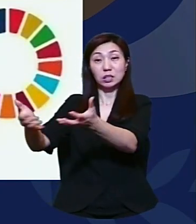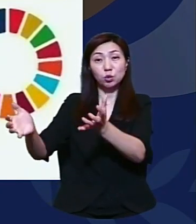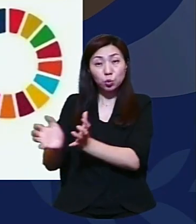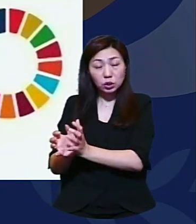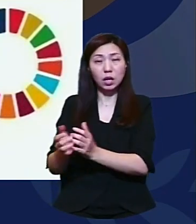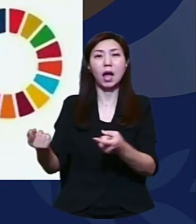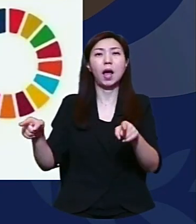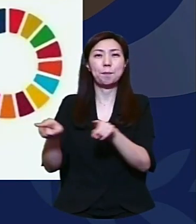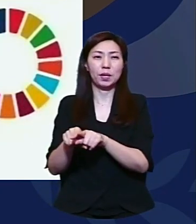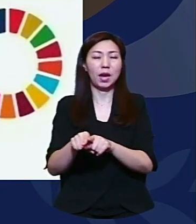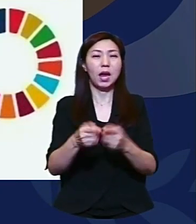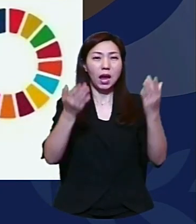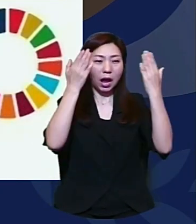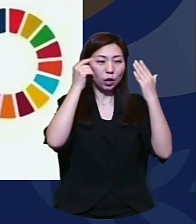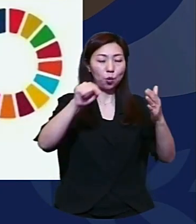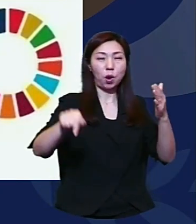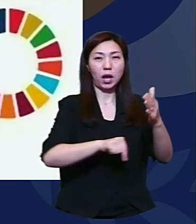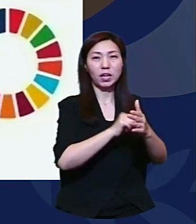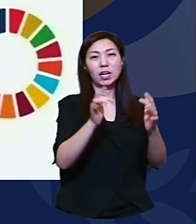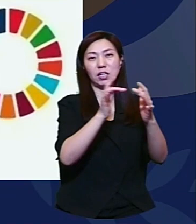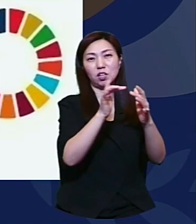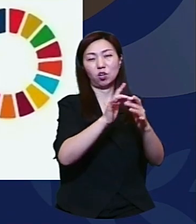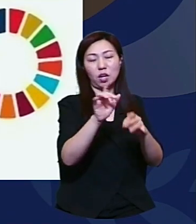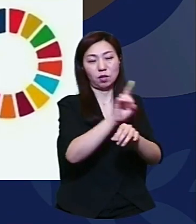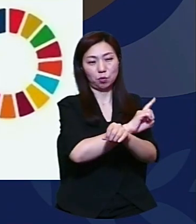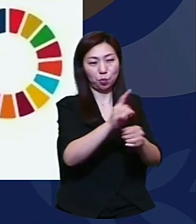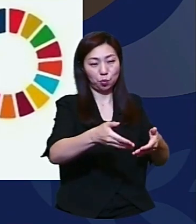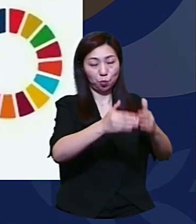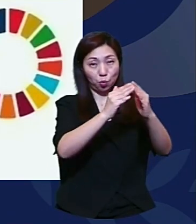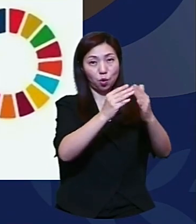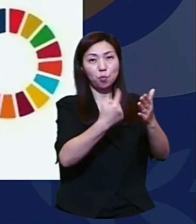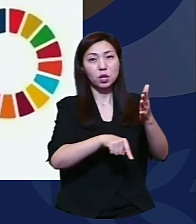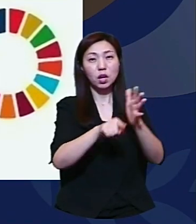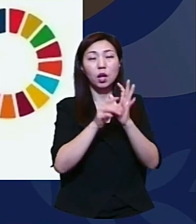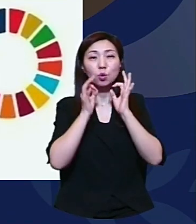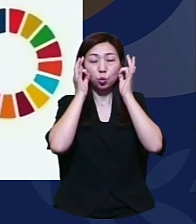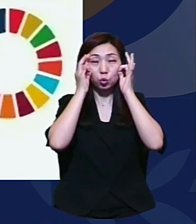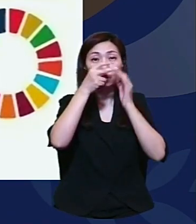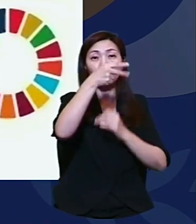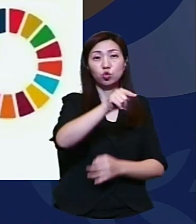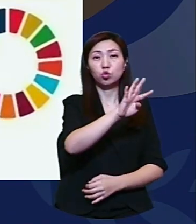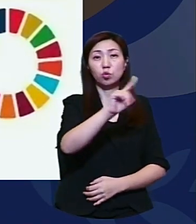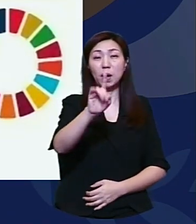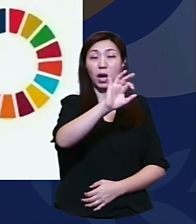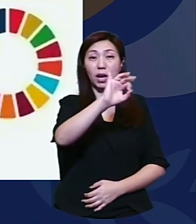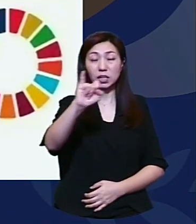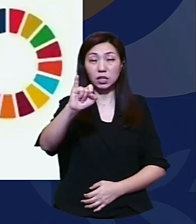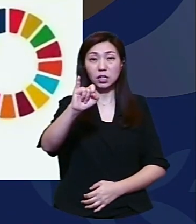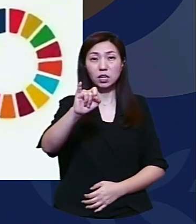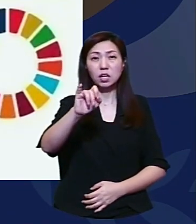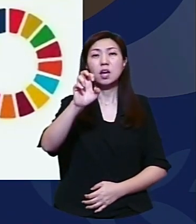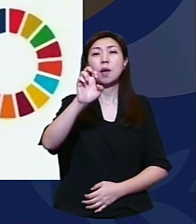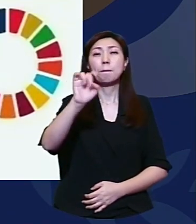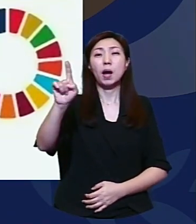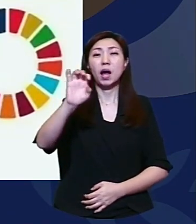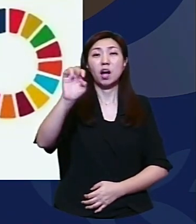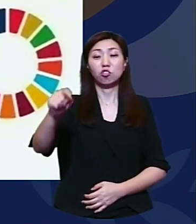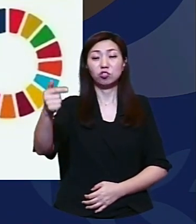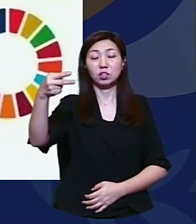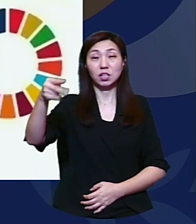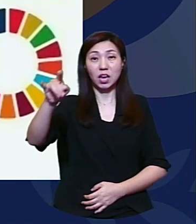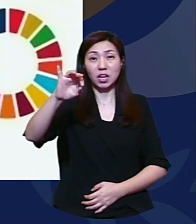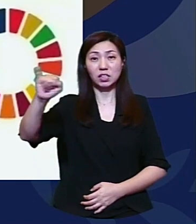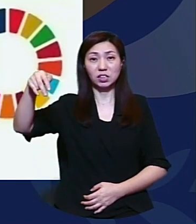to the internet and every young person to information, opportunity, and choice. If